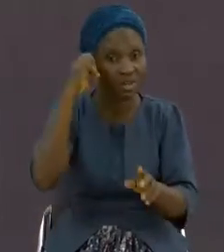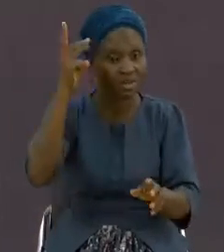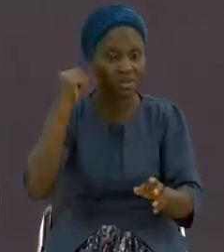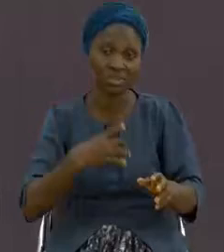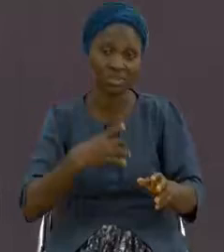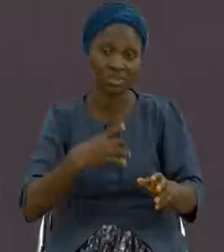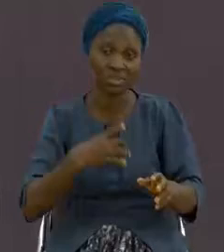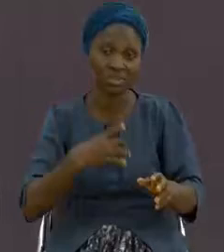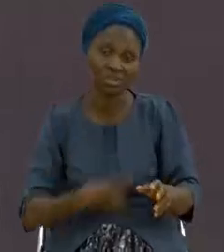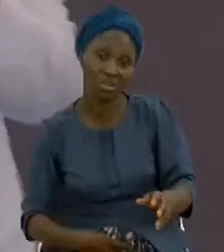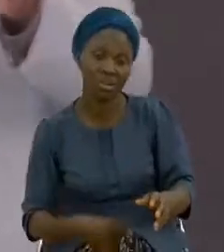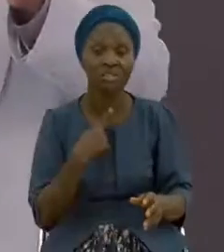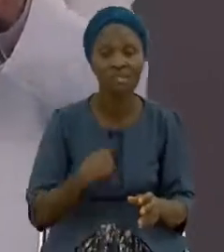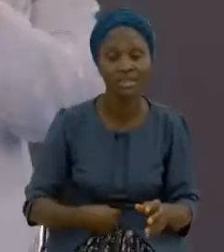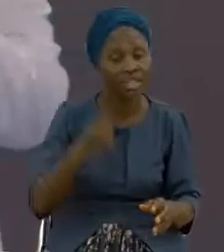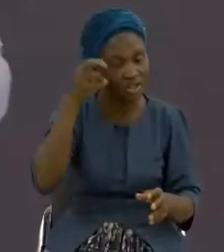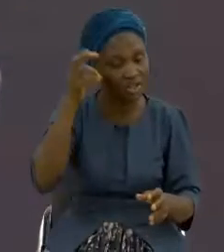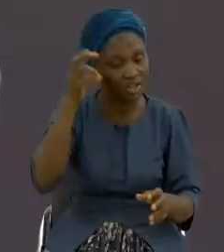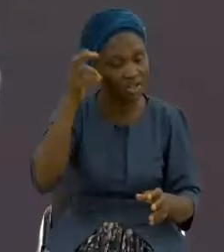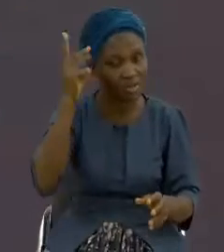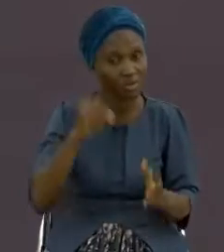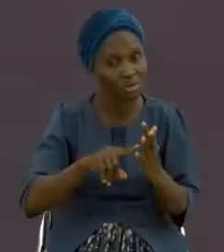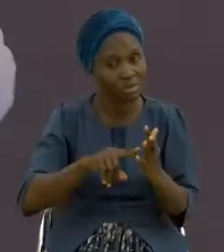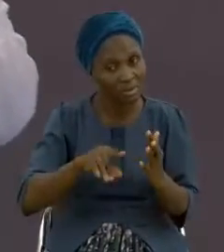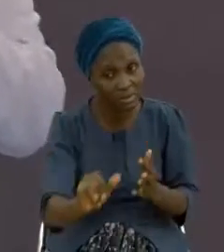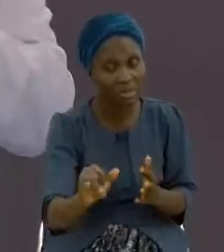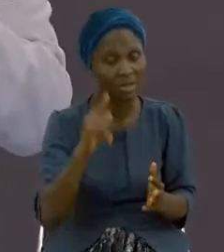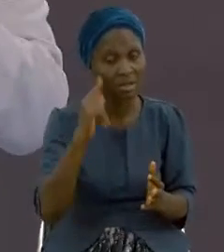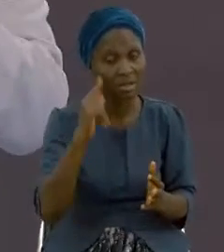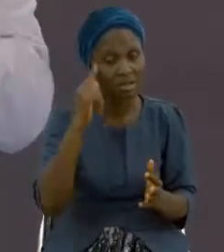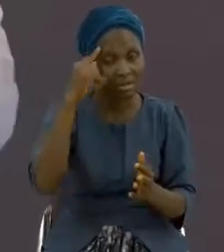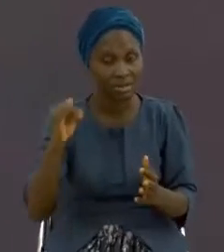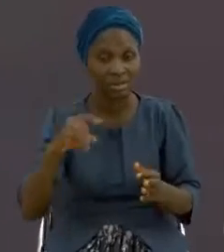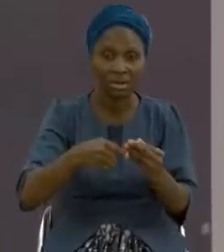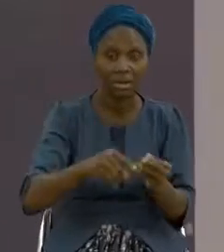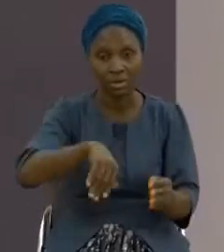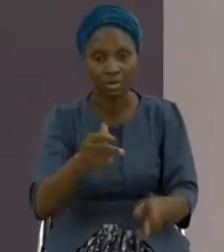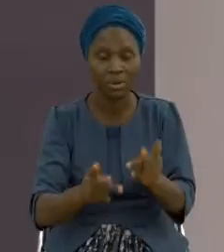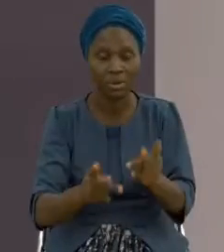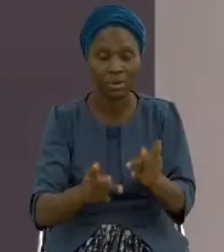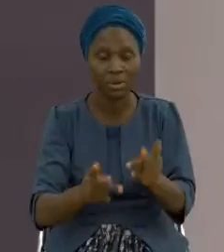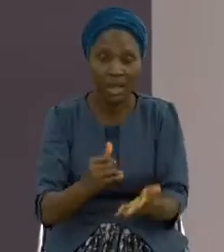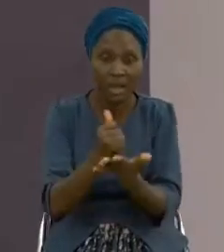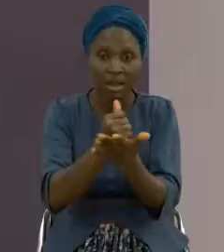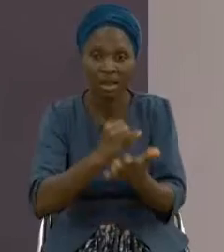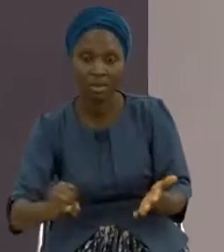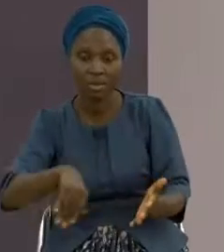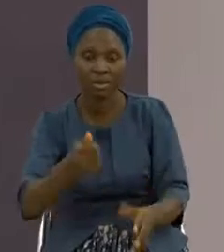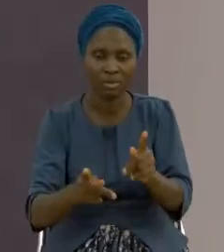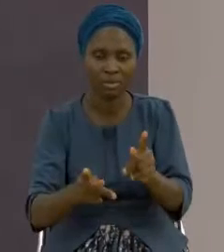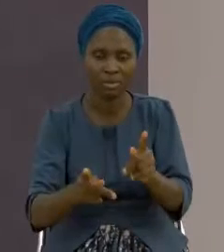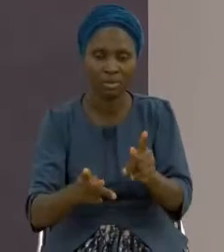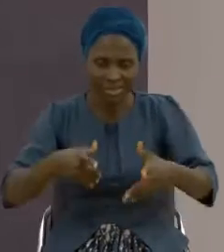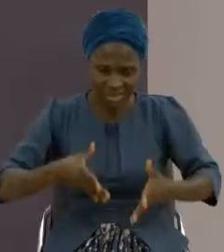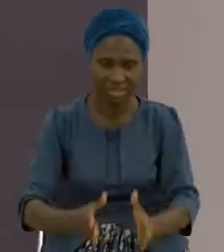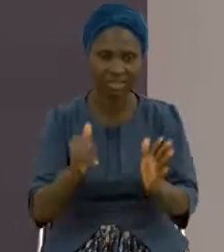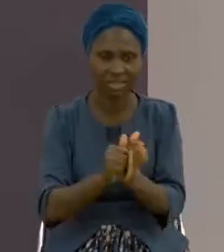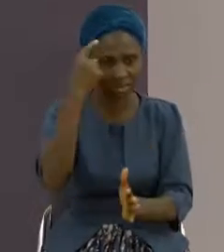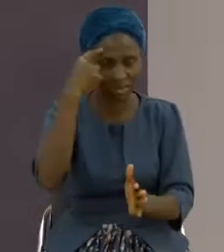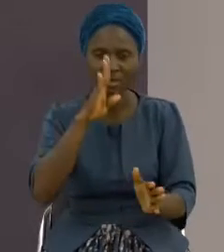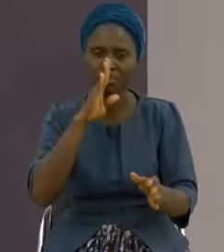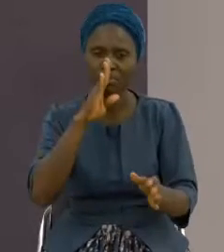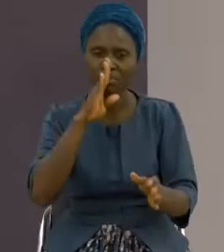others, helping others. Let that mind be in you, which was also in Christ